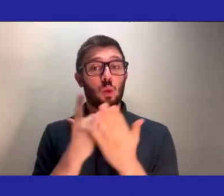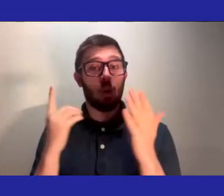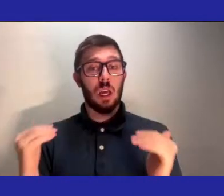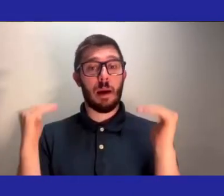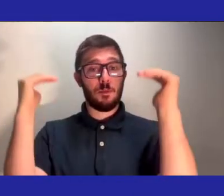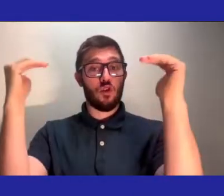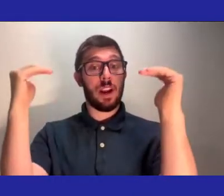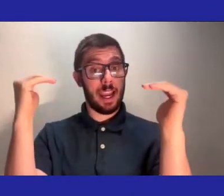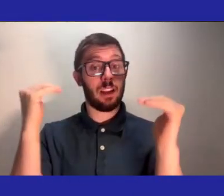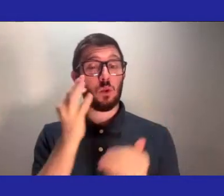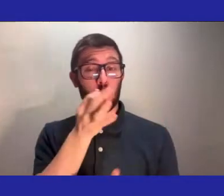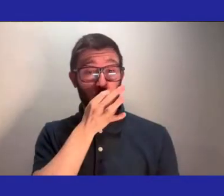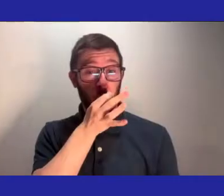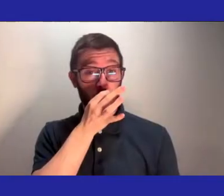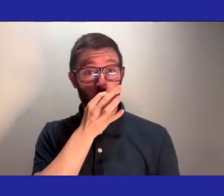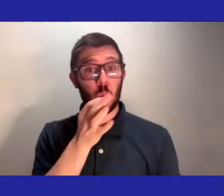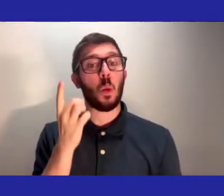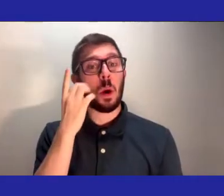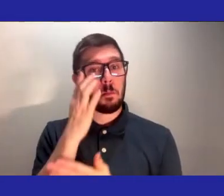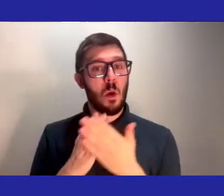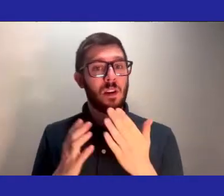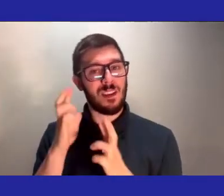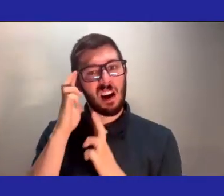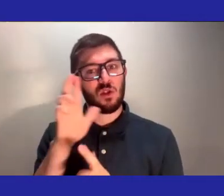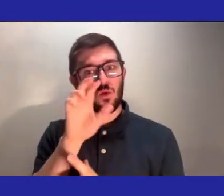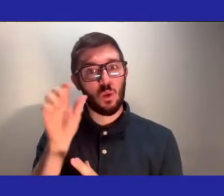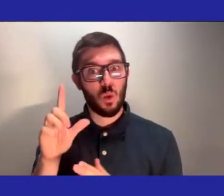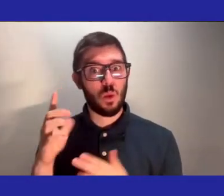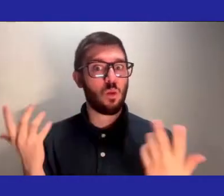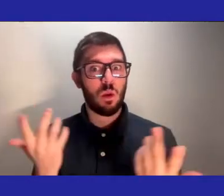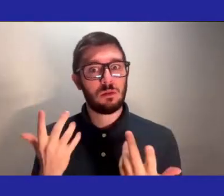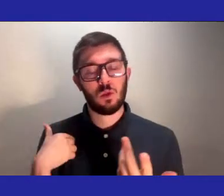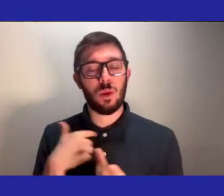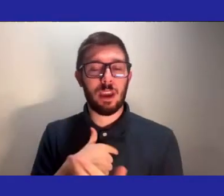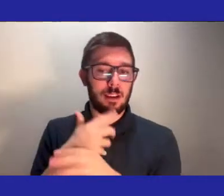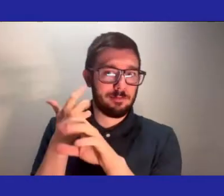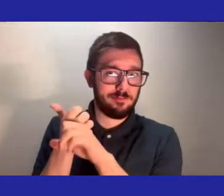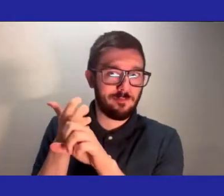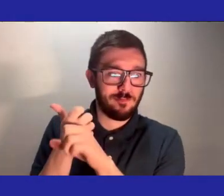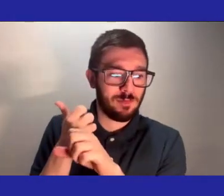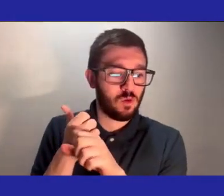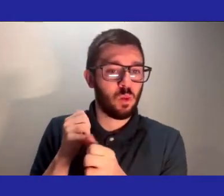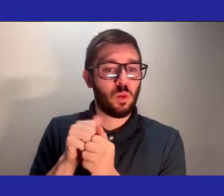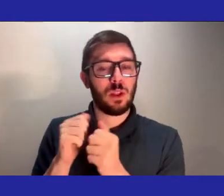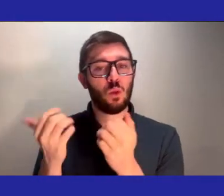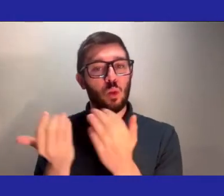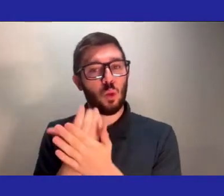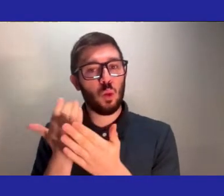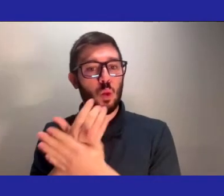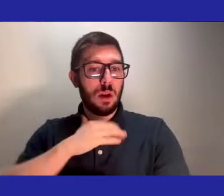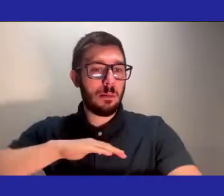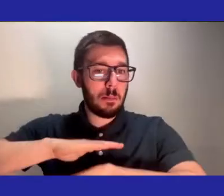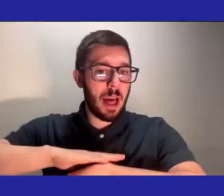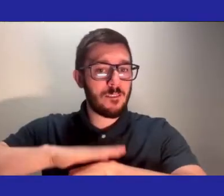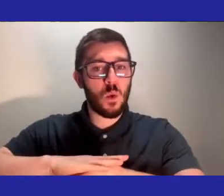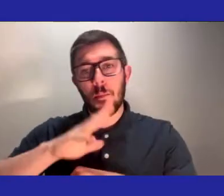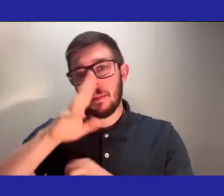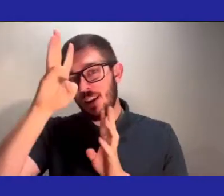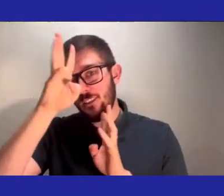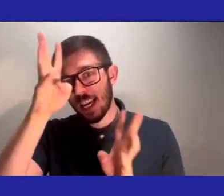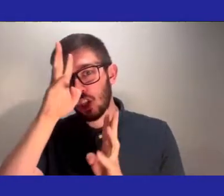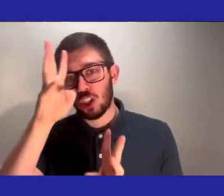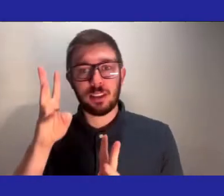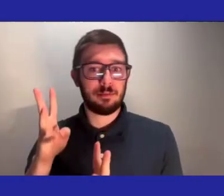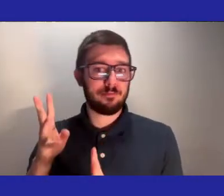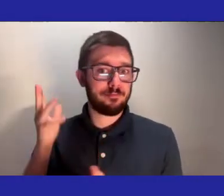actually of Honor Roll is making sure that you stay up to date on the new platform innovations that are coming. And so we'll be